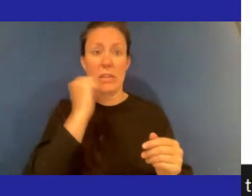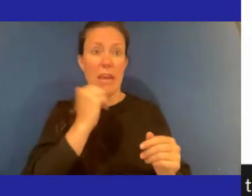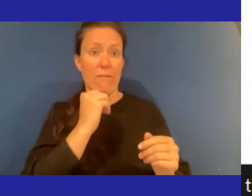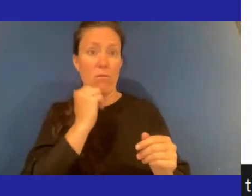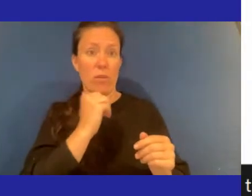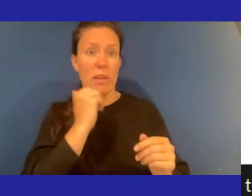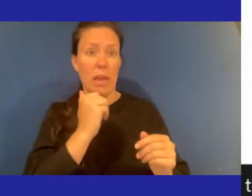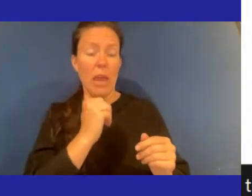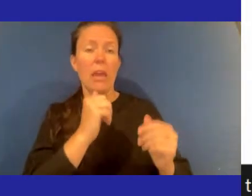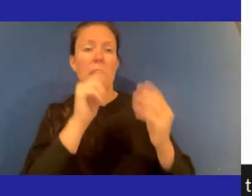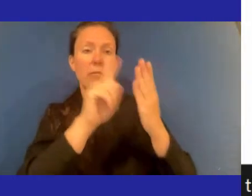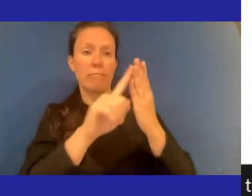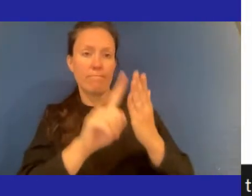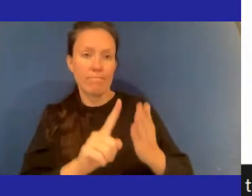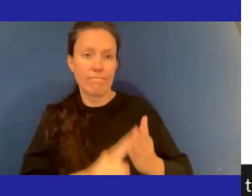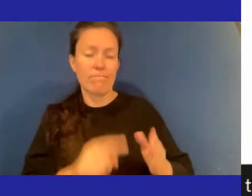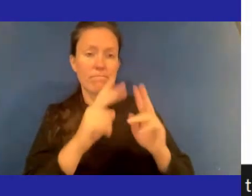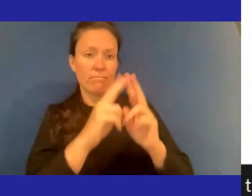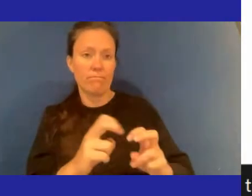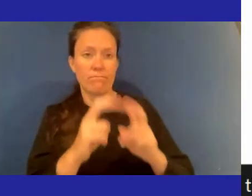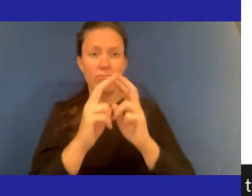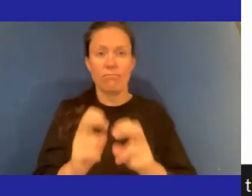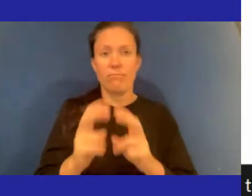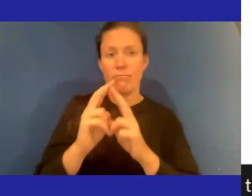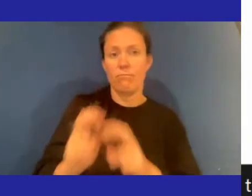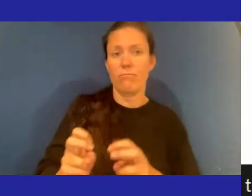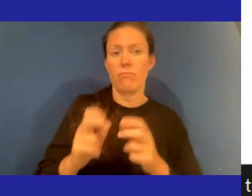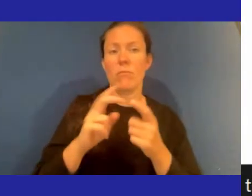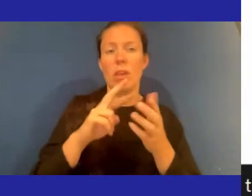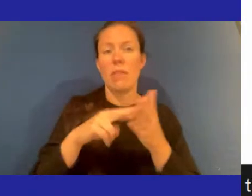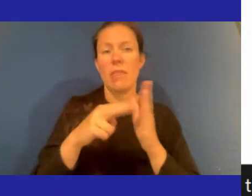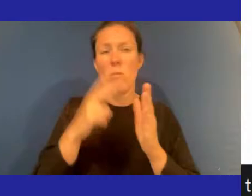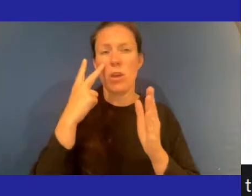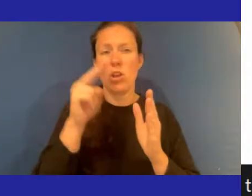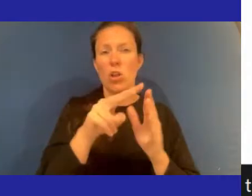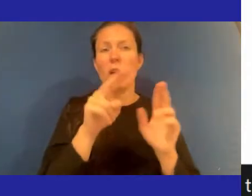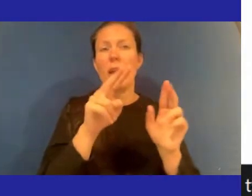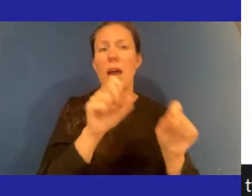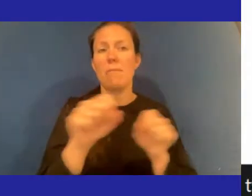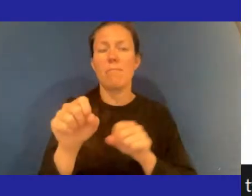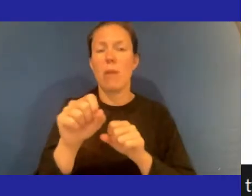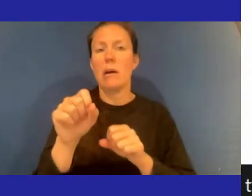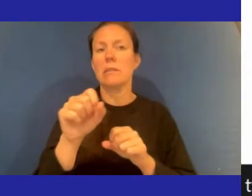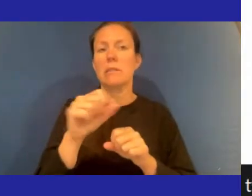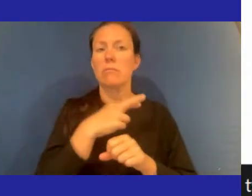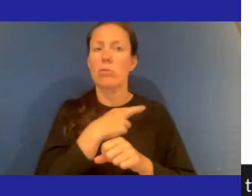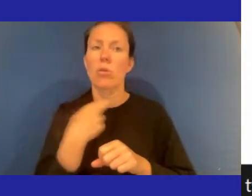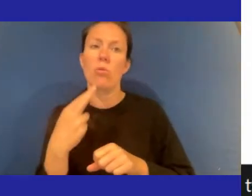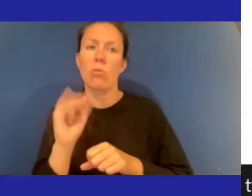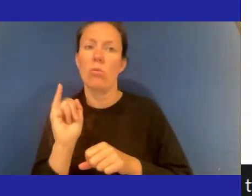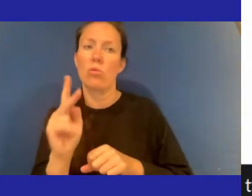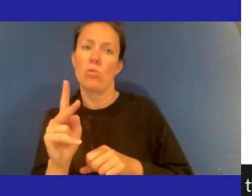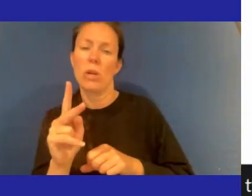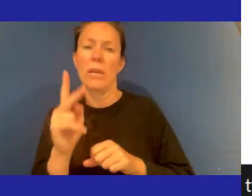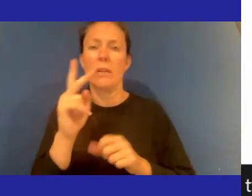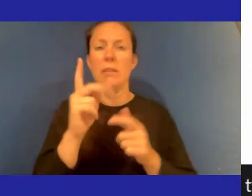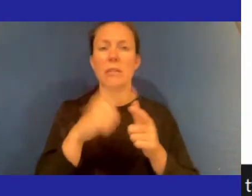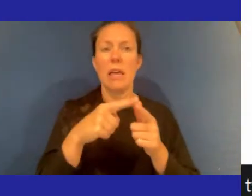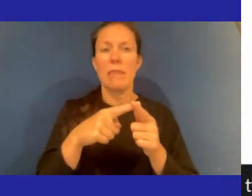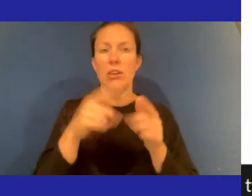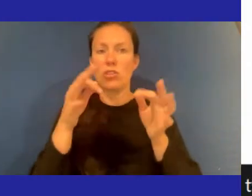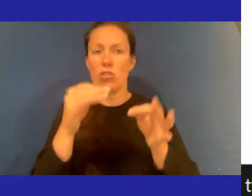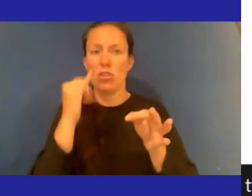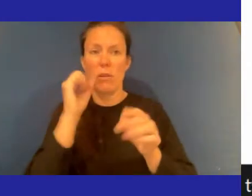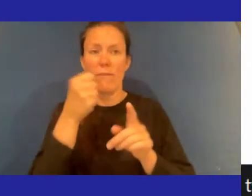facility. And we go ahead and we look at indicators of compromise, and we take a look at that and we see if that would impact our system in any